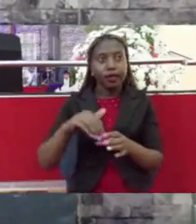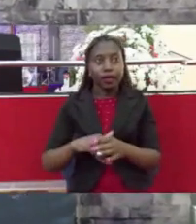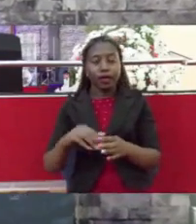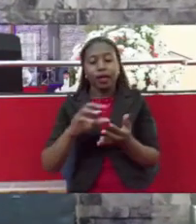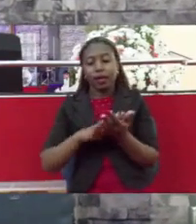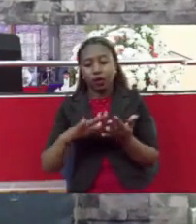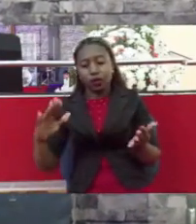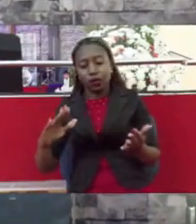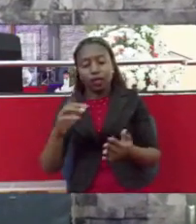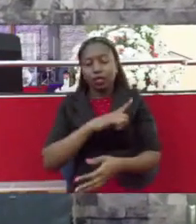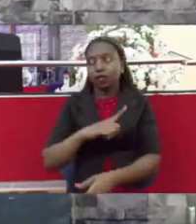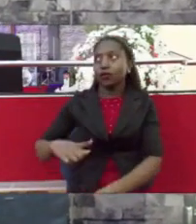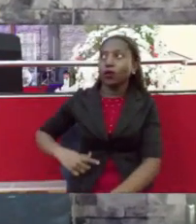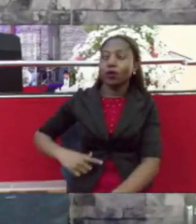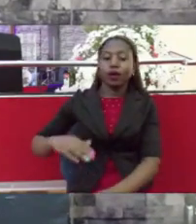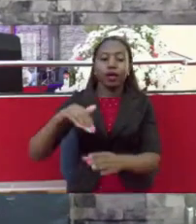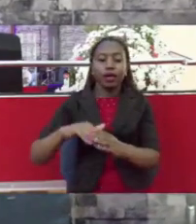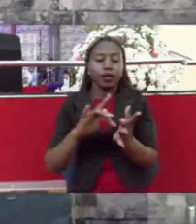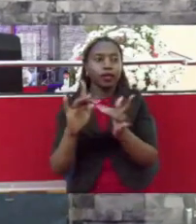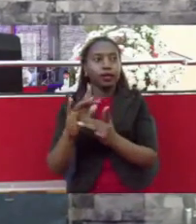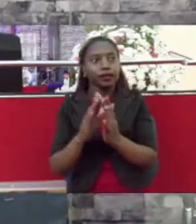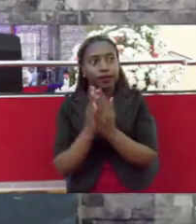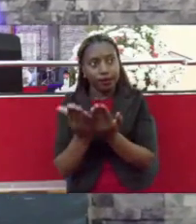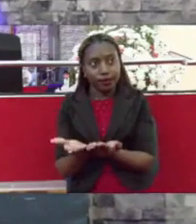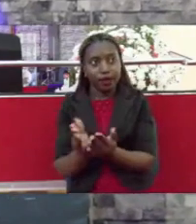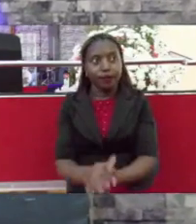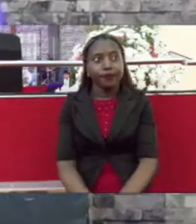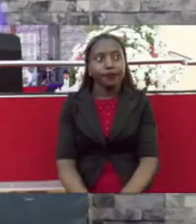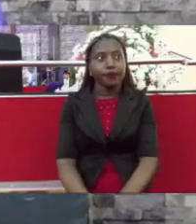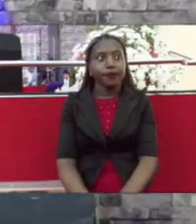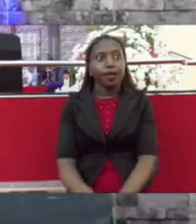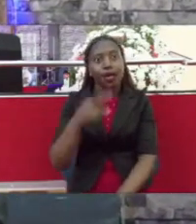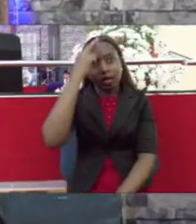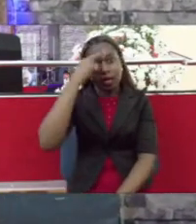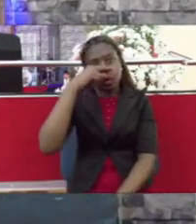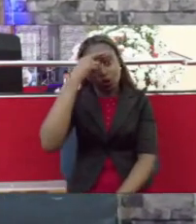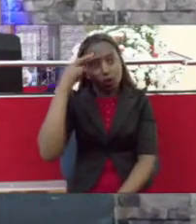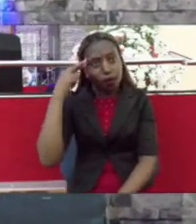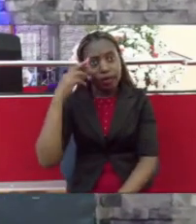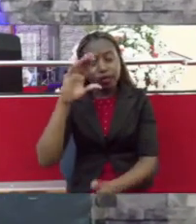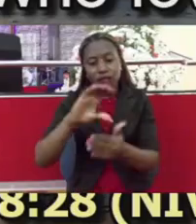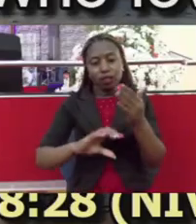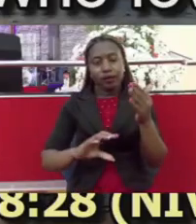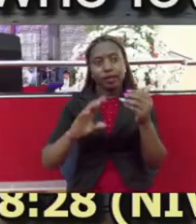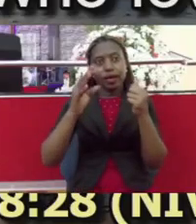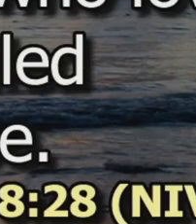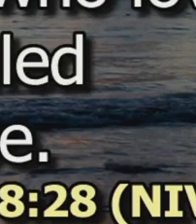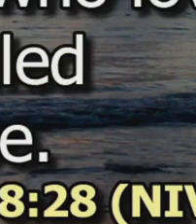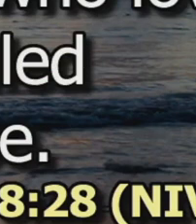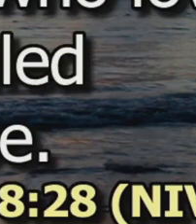katika ahadi ya Mungu katika maandiko. In Romans 8 verse 28. Warumi